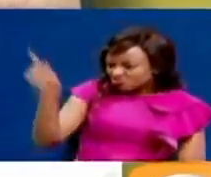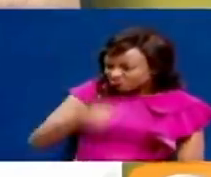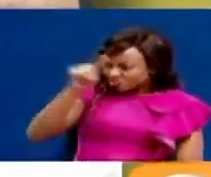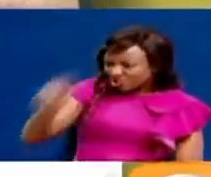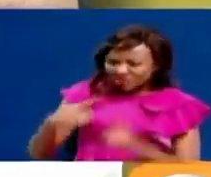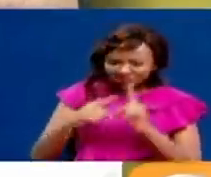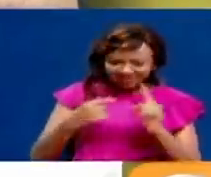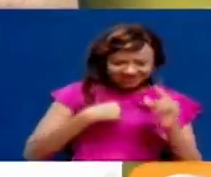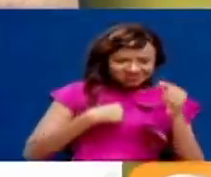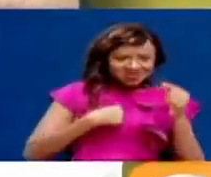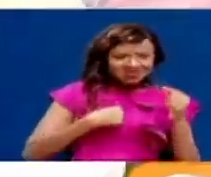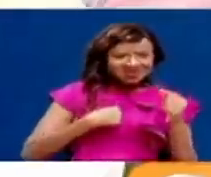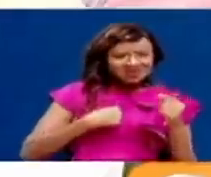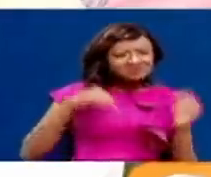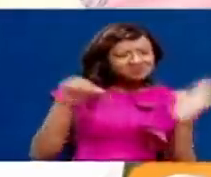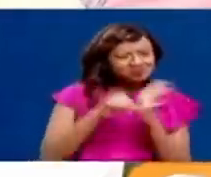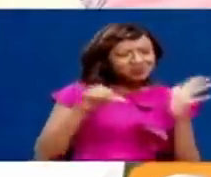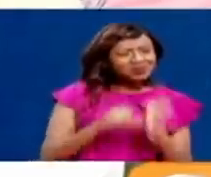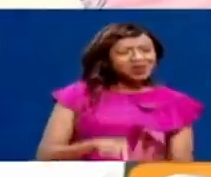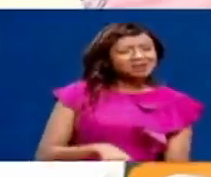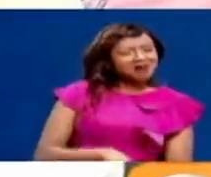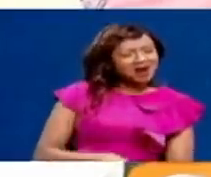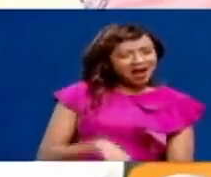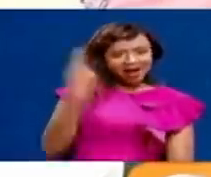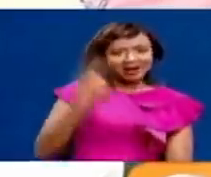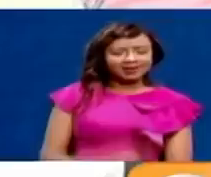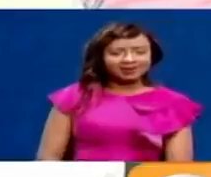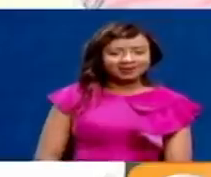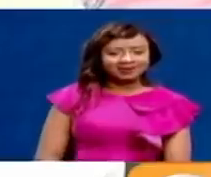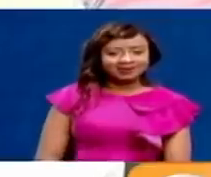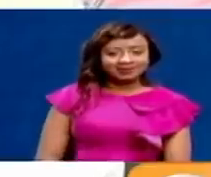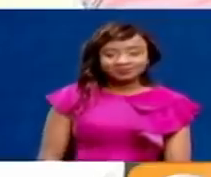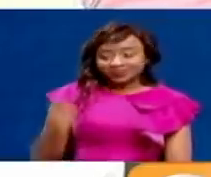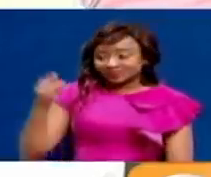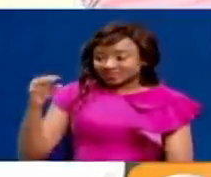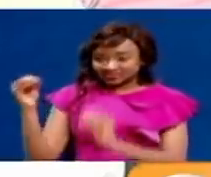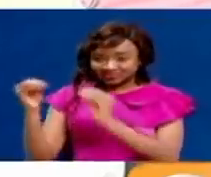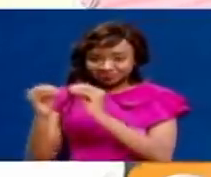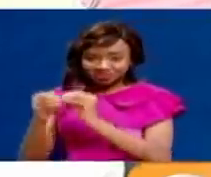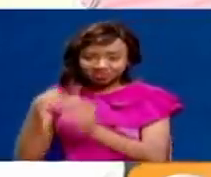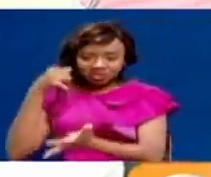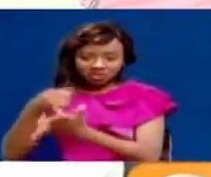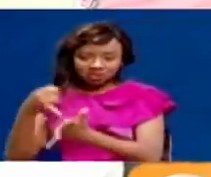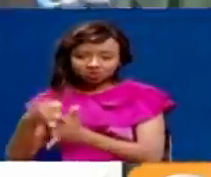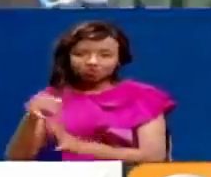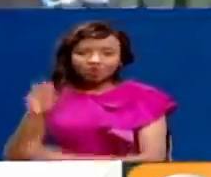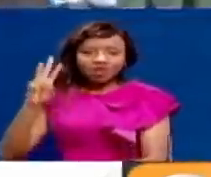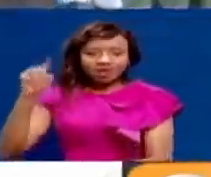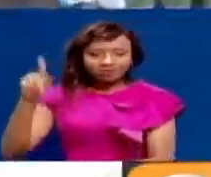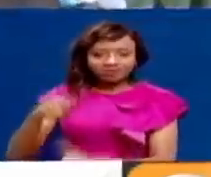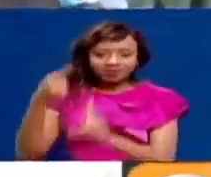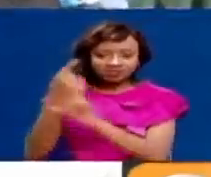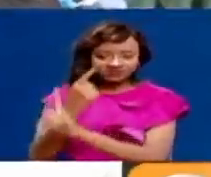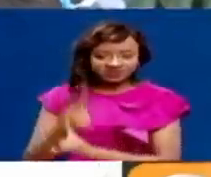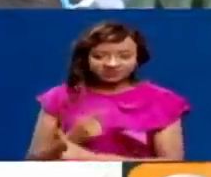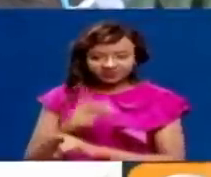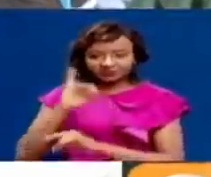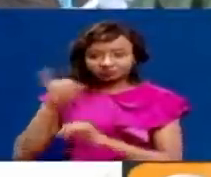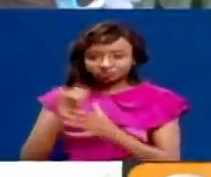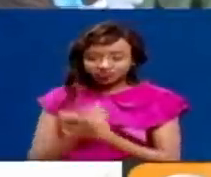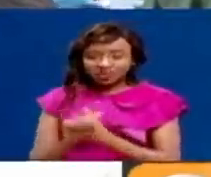when you have a log in your own eye. Fake numbers like Gajado, you know? Ni mkutano ambao uliwahusisha wabunge wa Jubilee kutoka ukanda wa